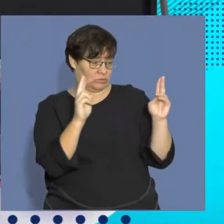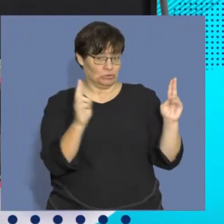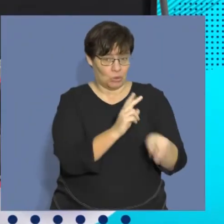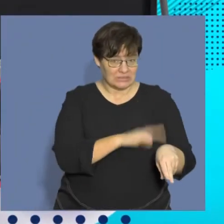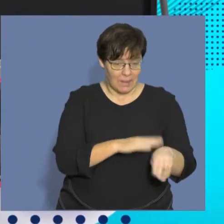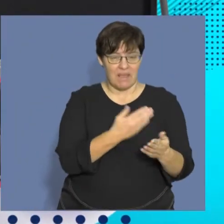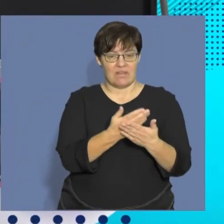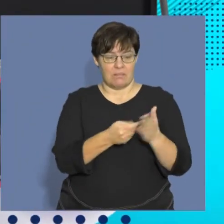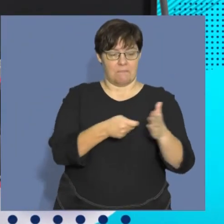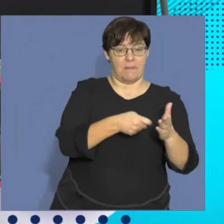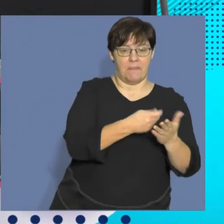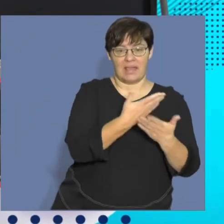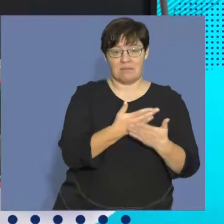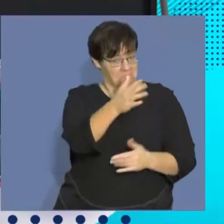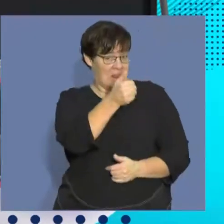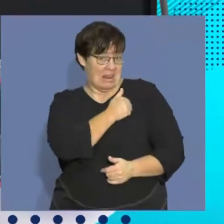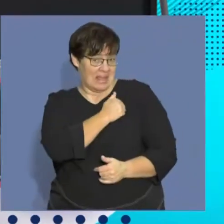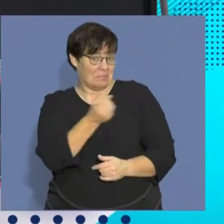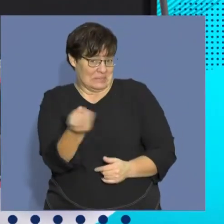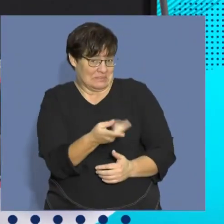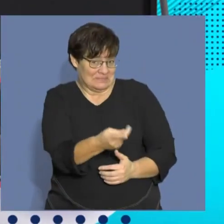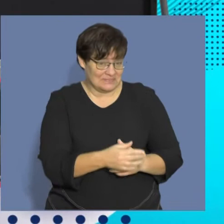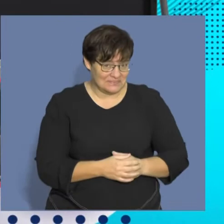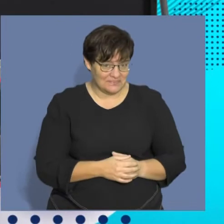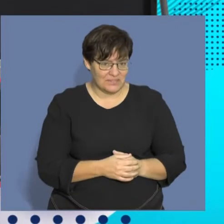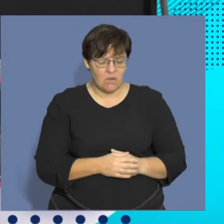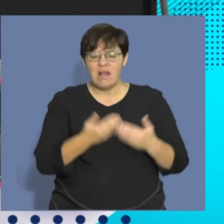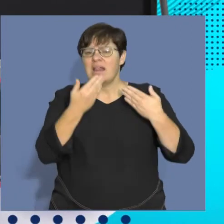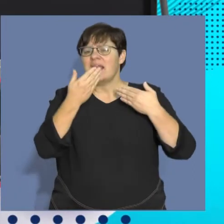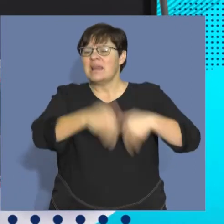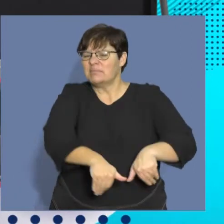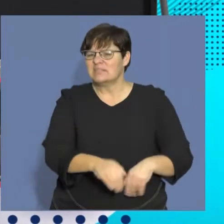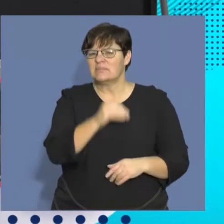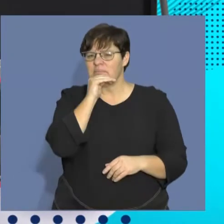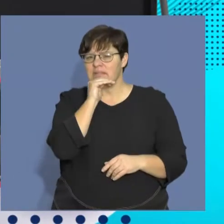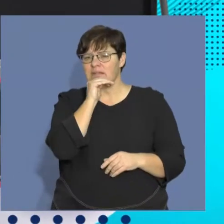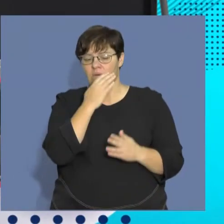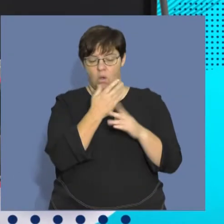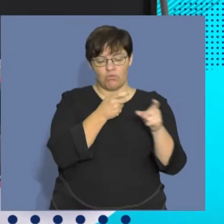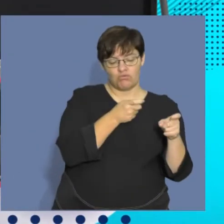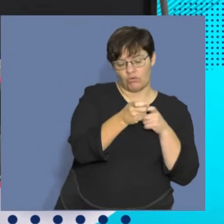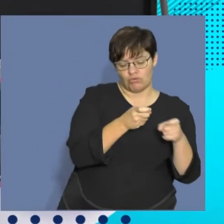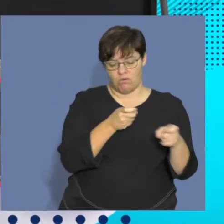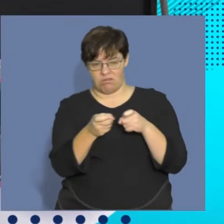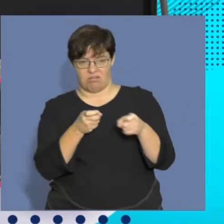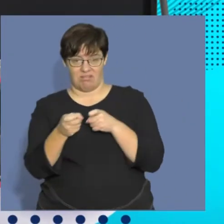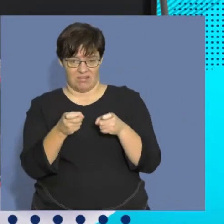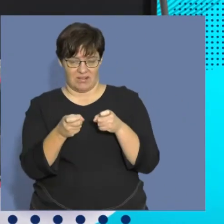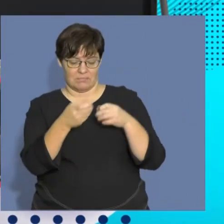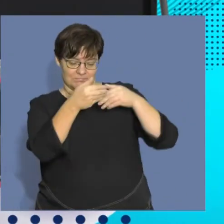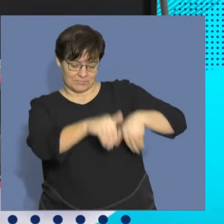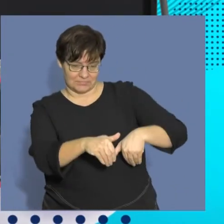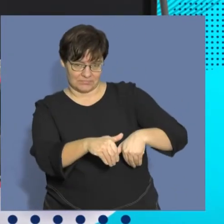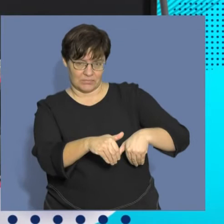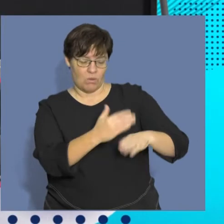while. So everyday language, limit means to control something